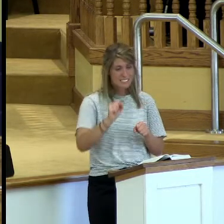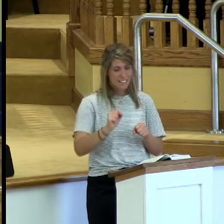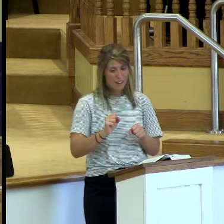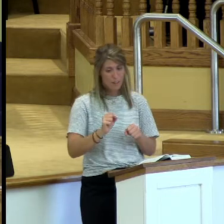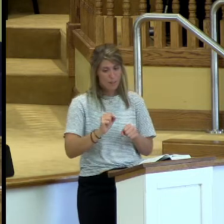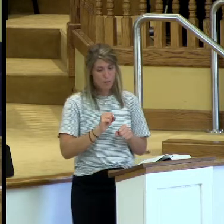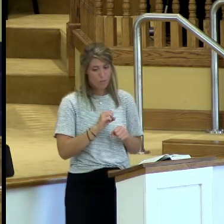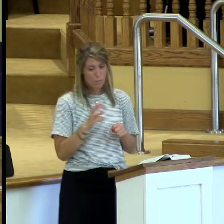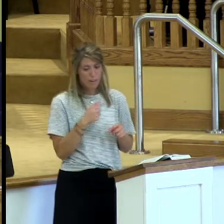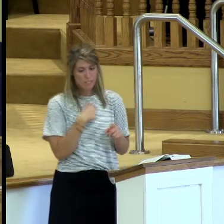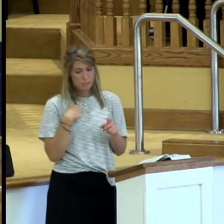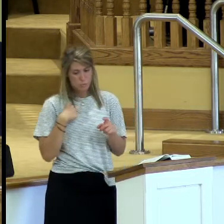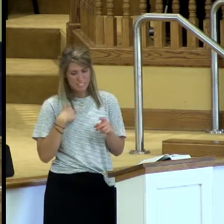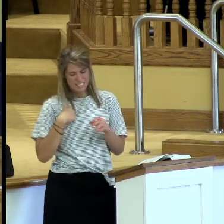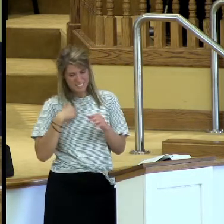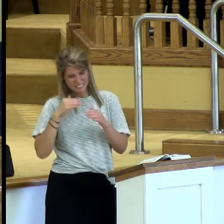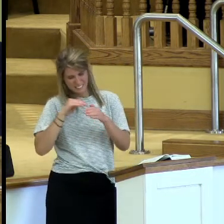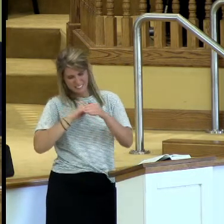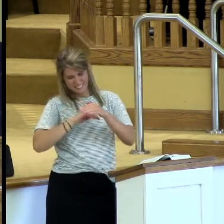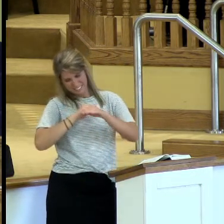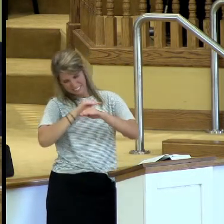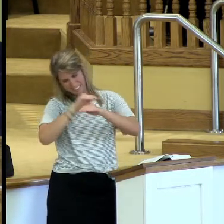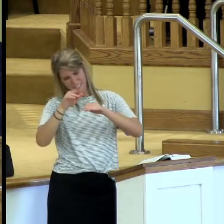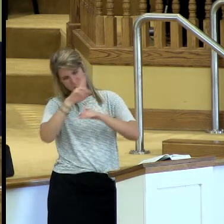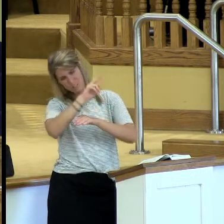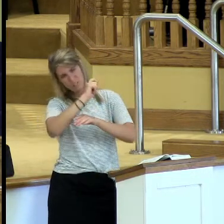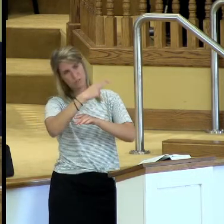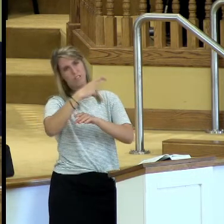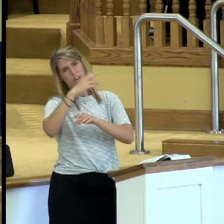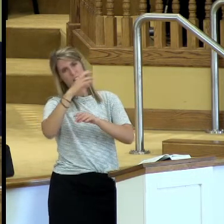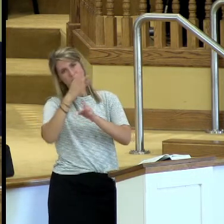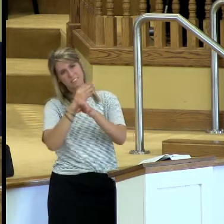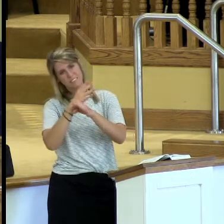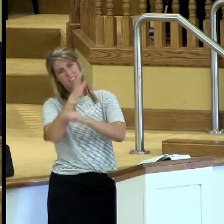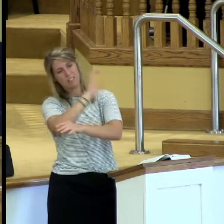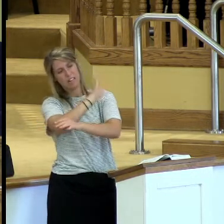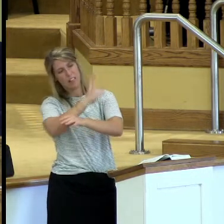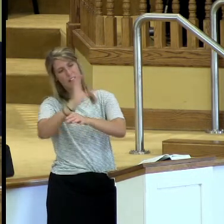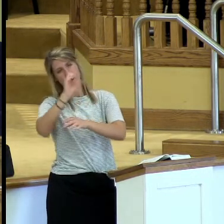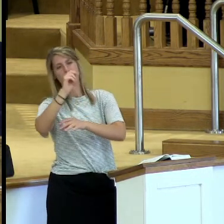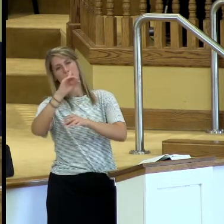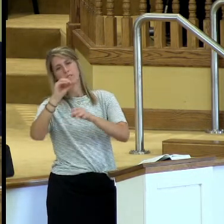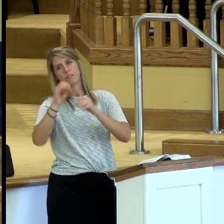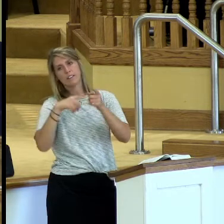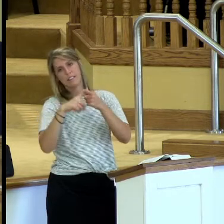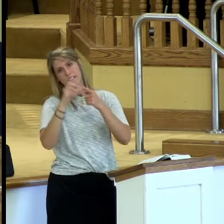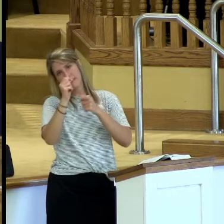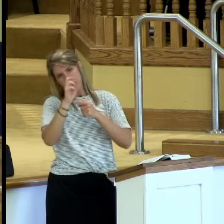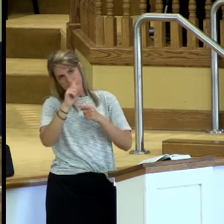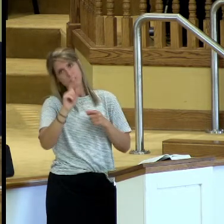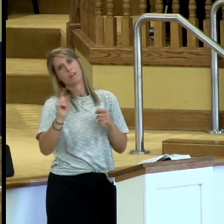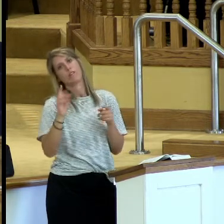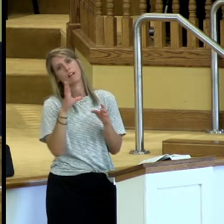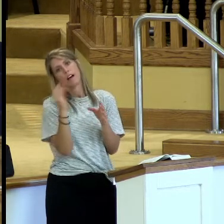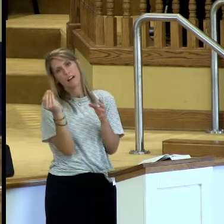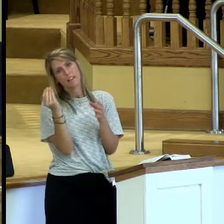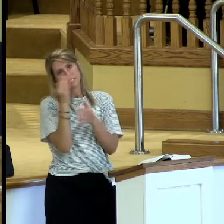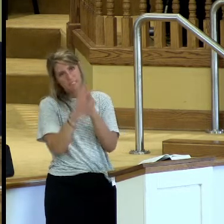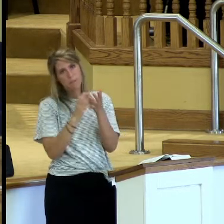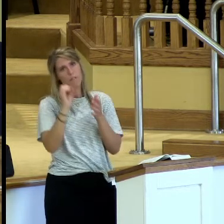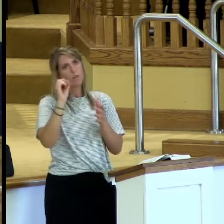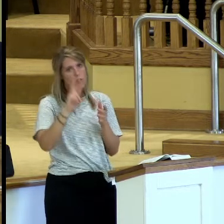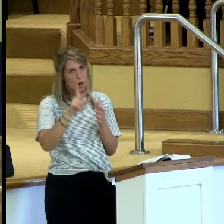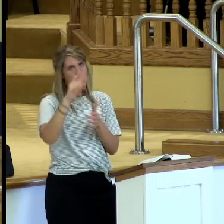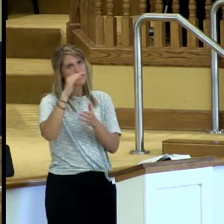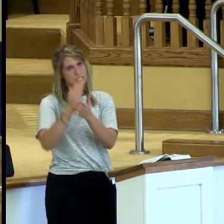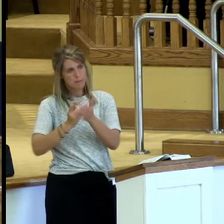Southwest, we cut the bottom halves of Utah and Colorado. We brought that into it. Entire state of Arizona, New Mexico, some of